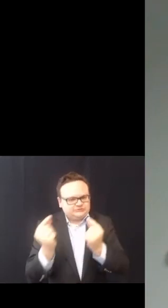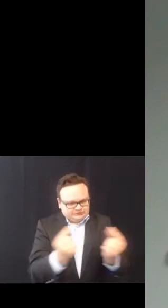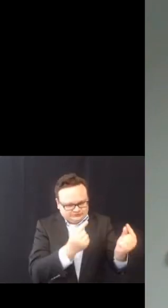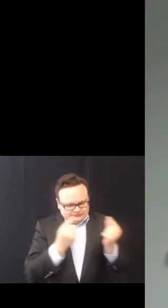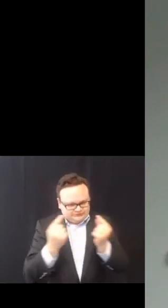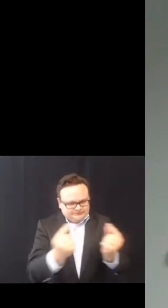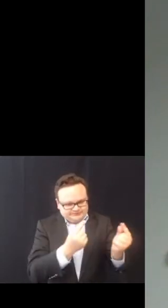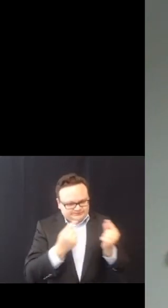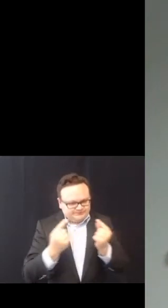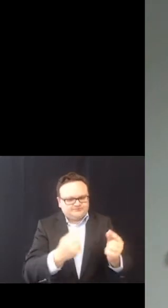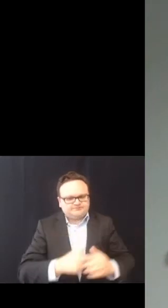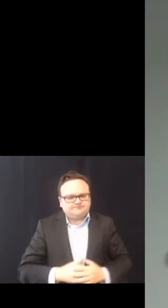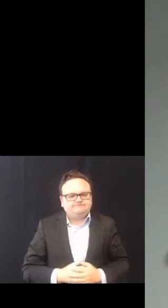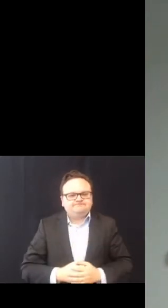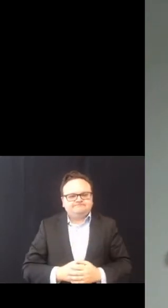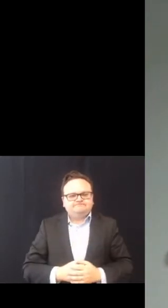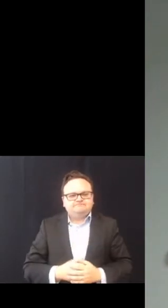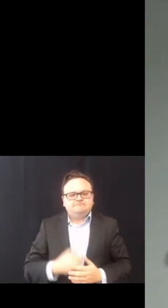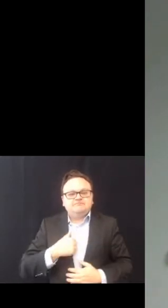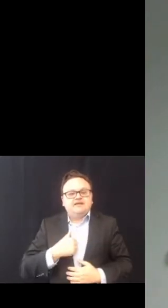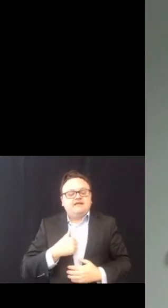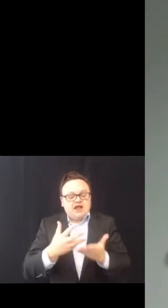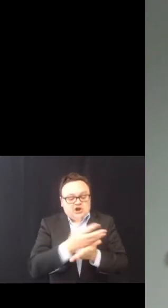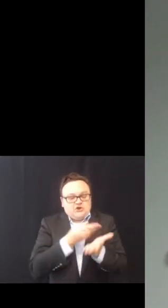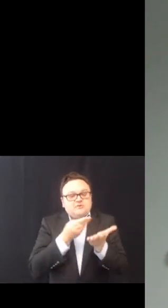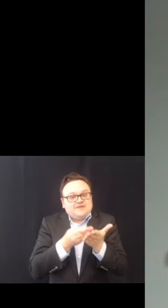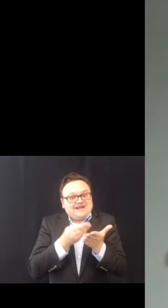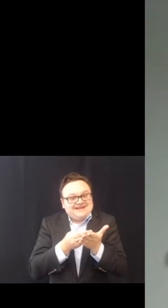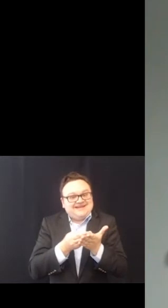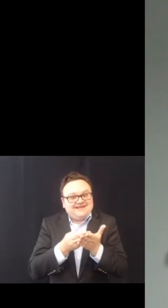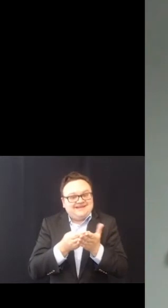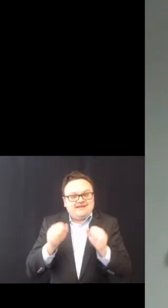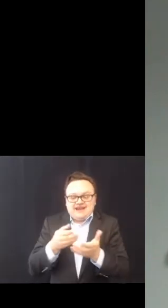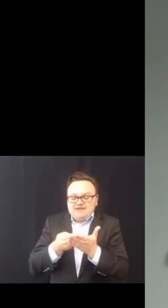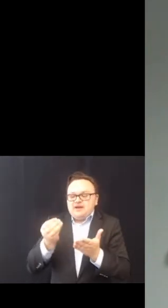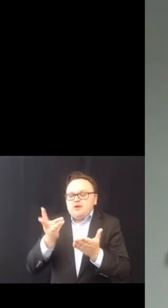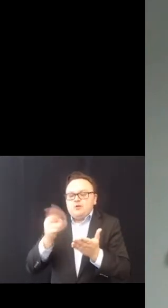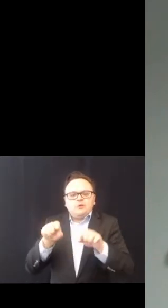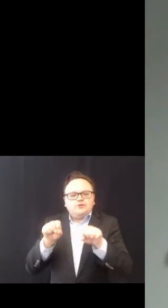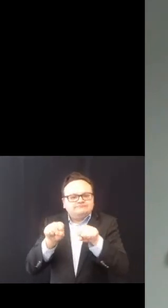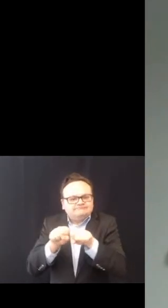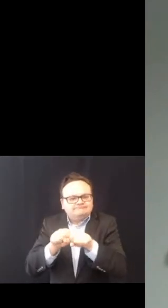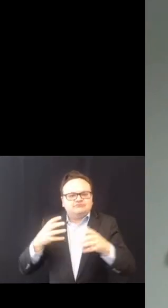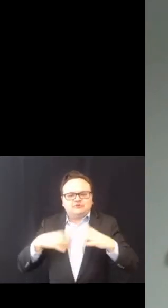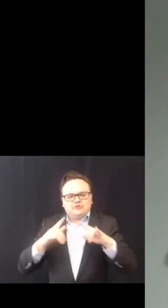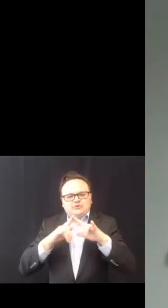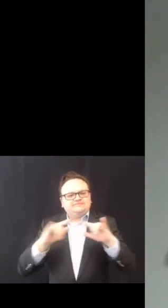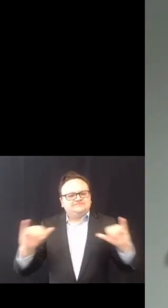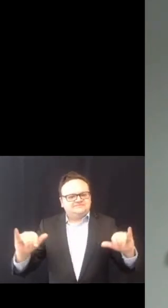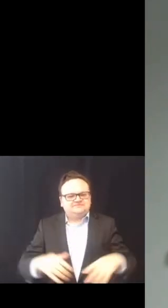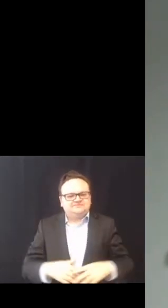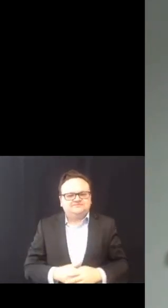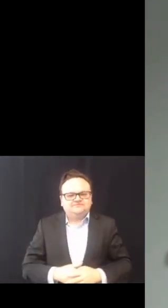pay. I like to buy my own shoes and clothes. When I am